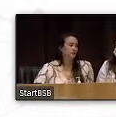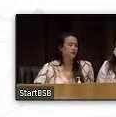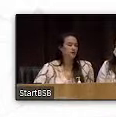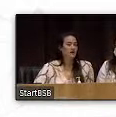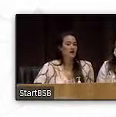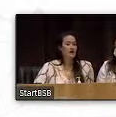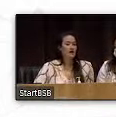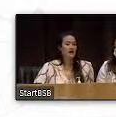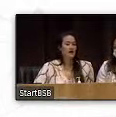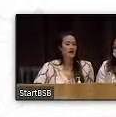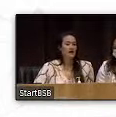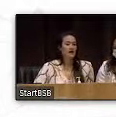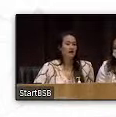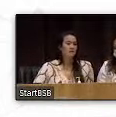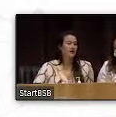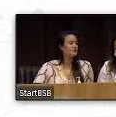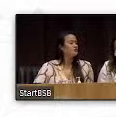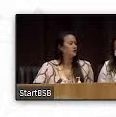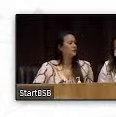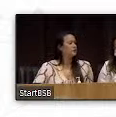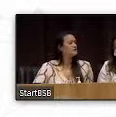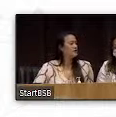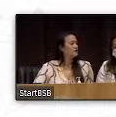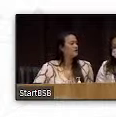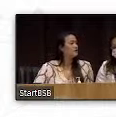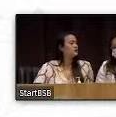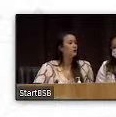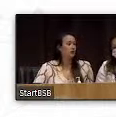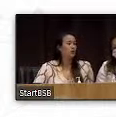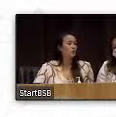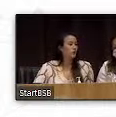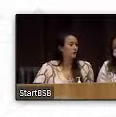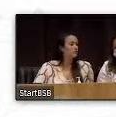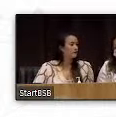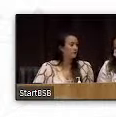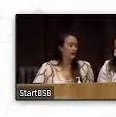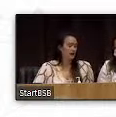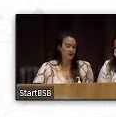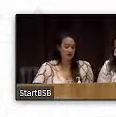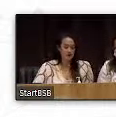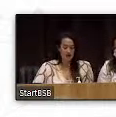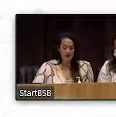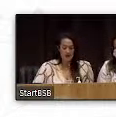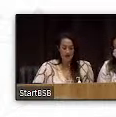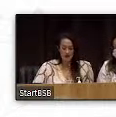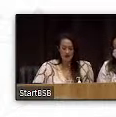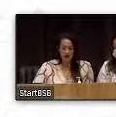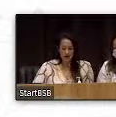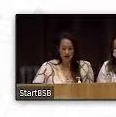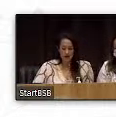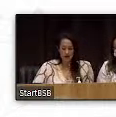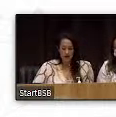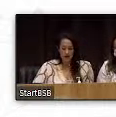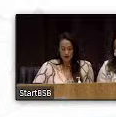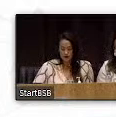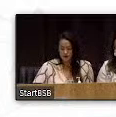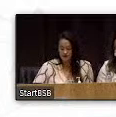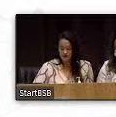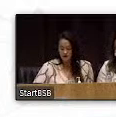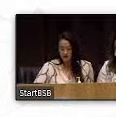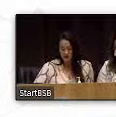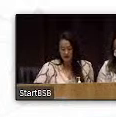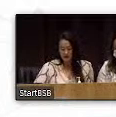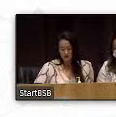death rate of 19%. For us, this was very significant because it